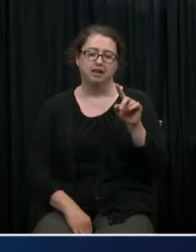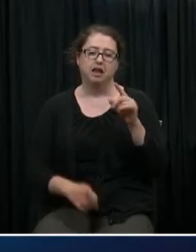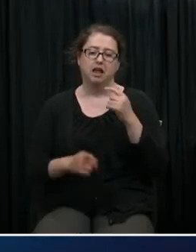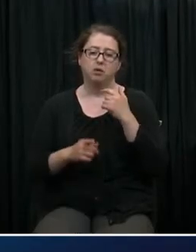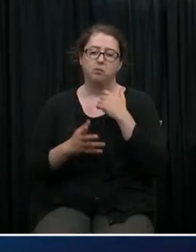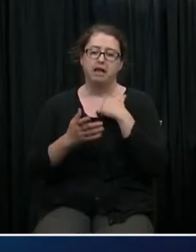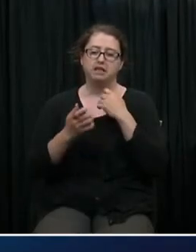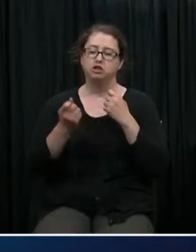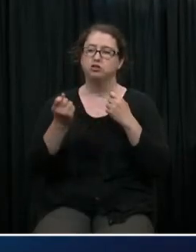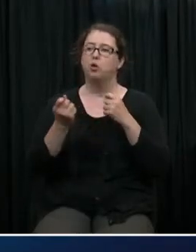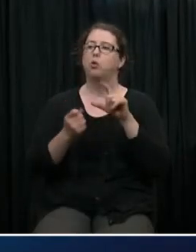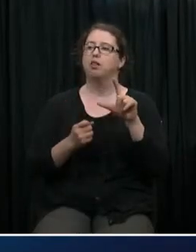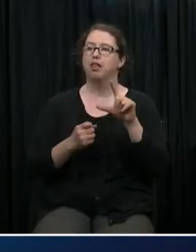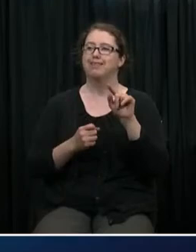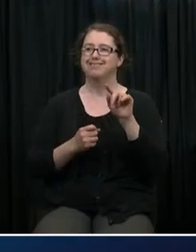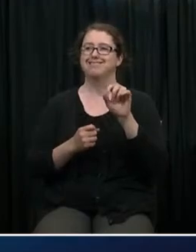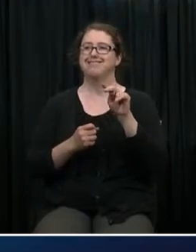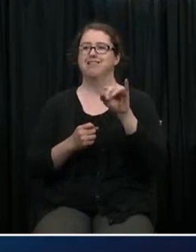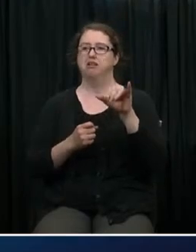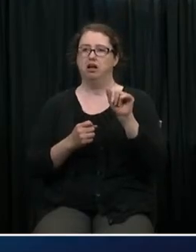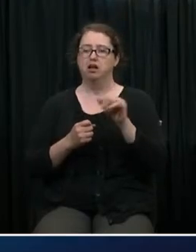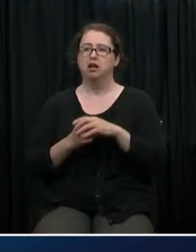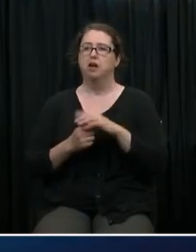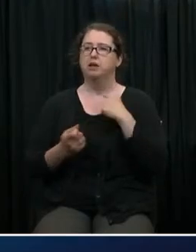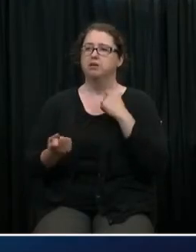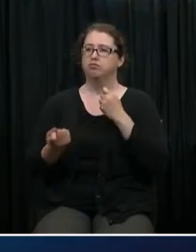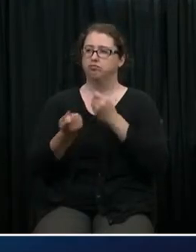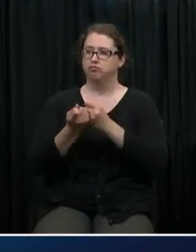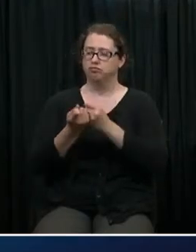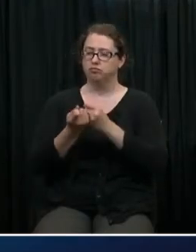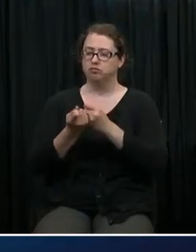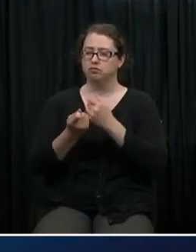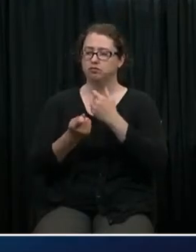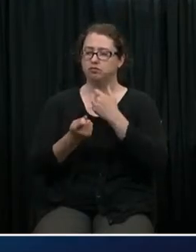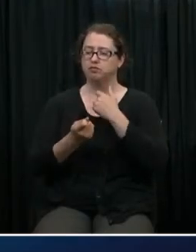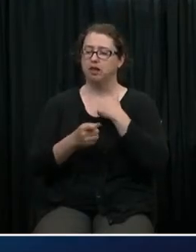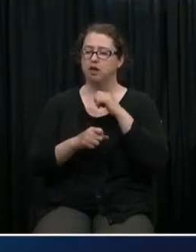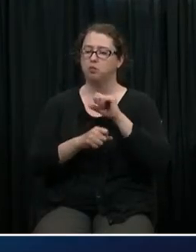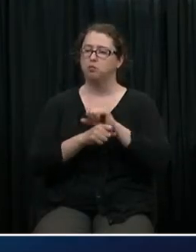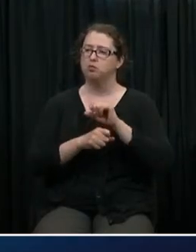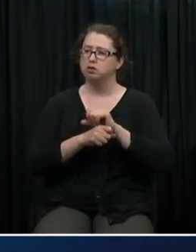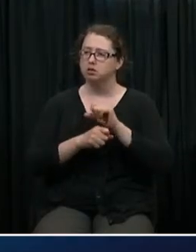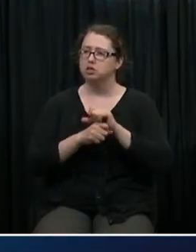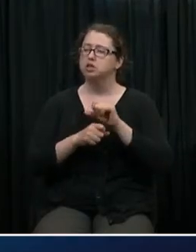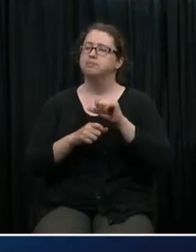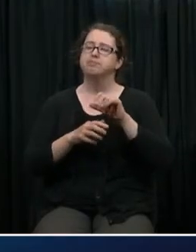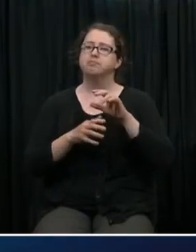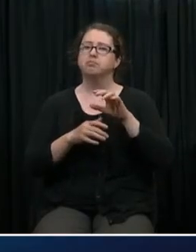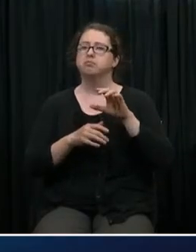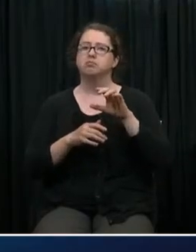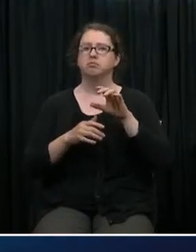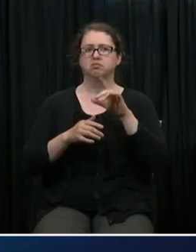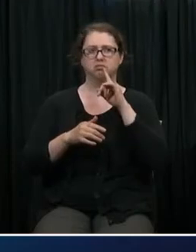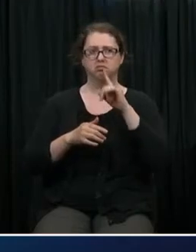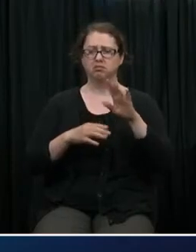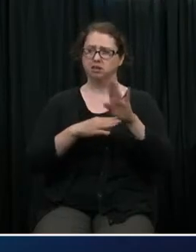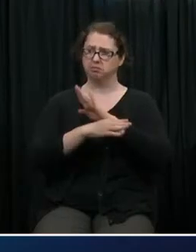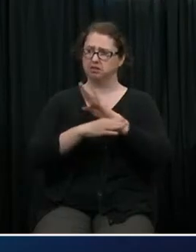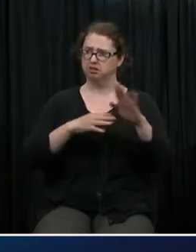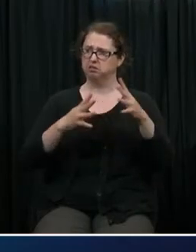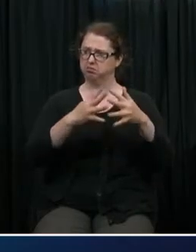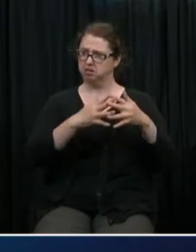the motion. I work in corporate America. My field of professionalism would